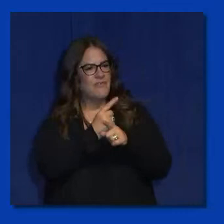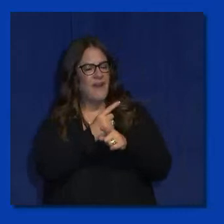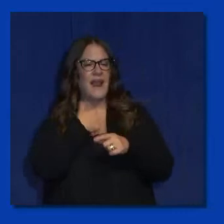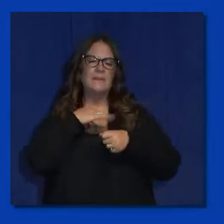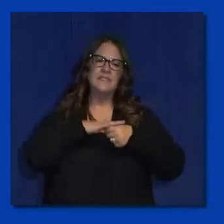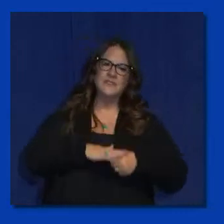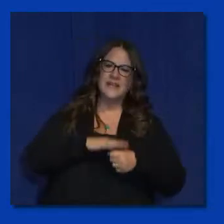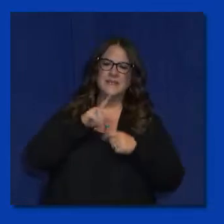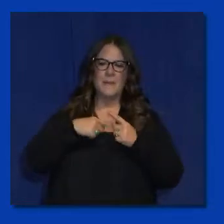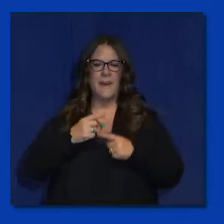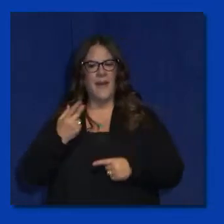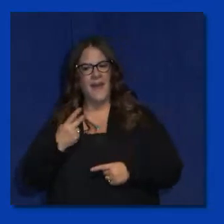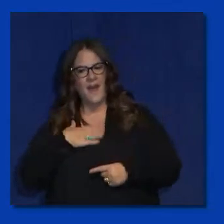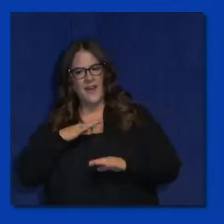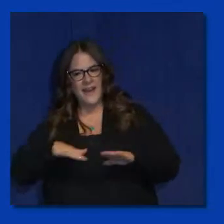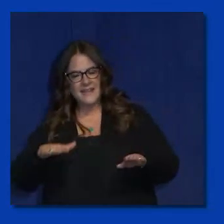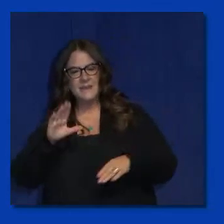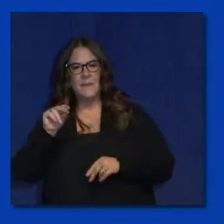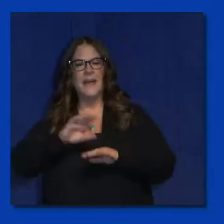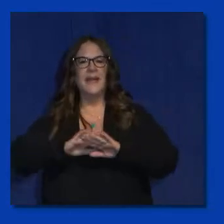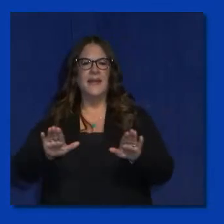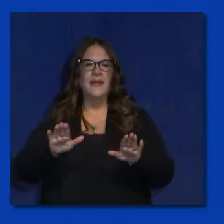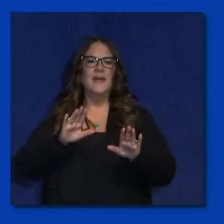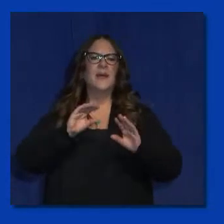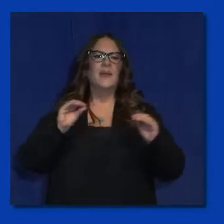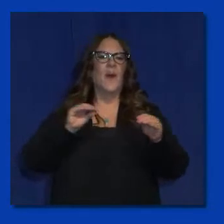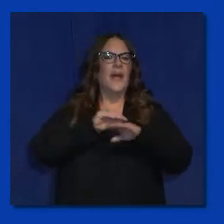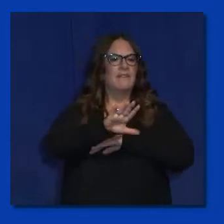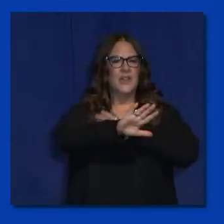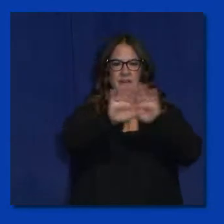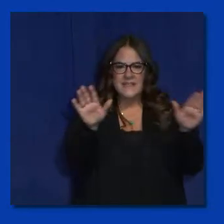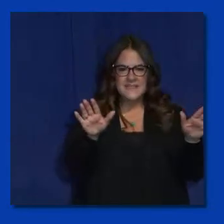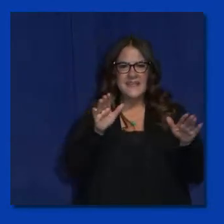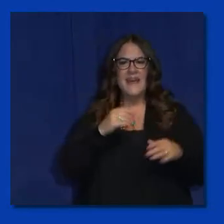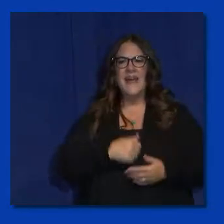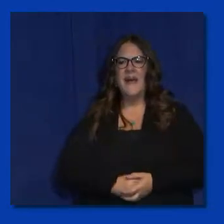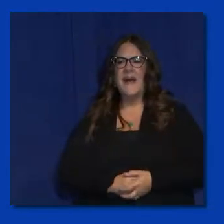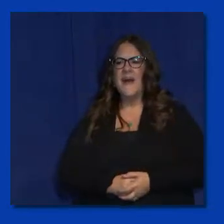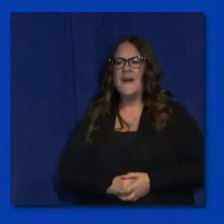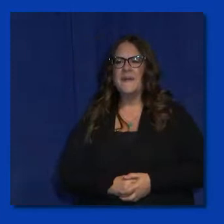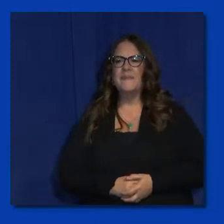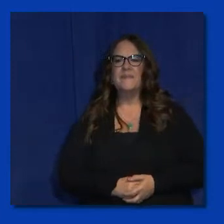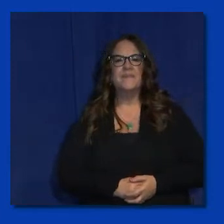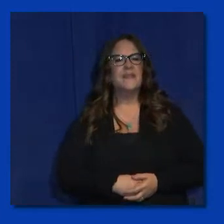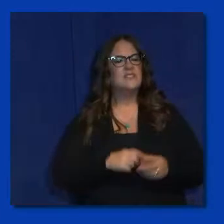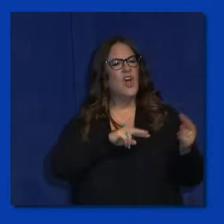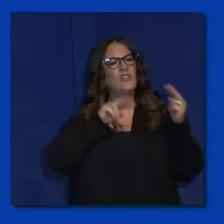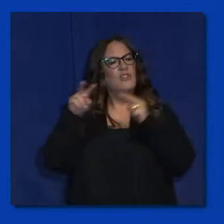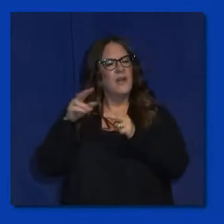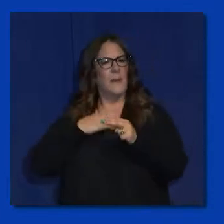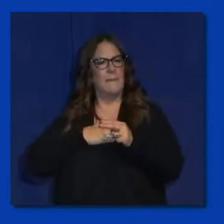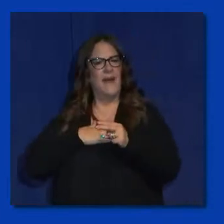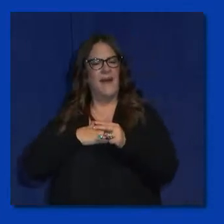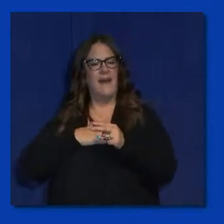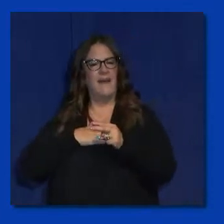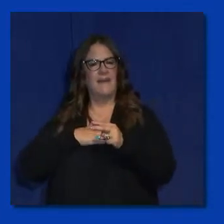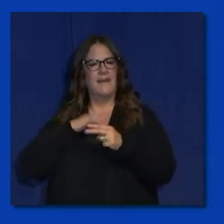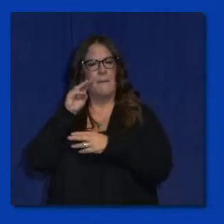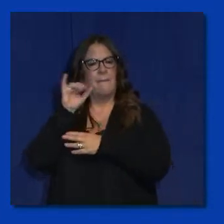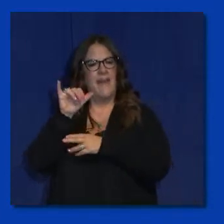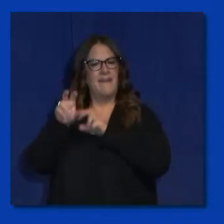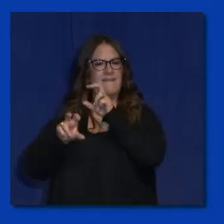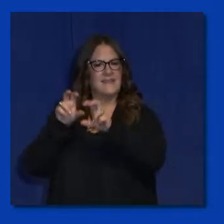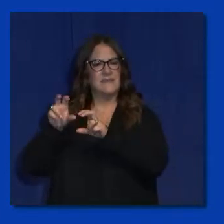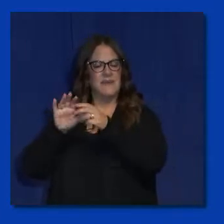stressed about it. No influence, however. So look at the May investments building off.